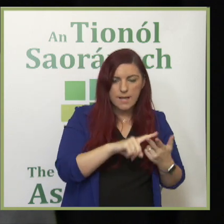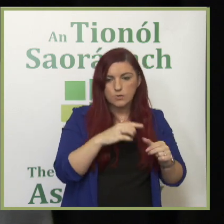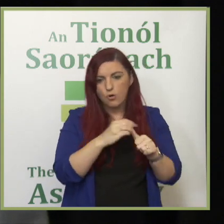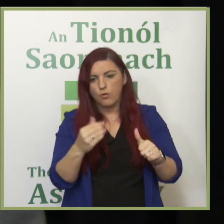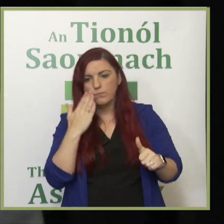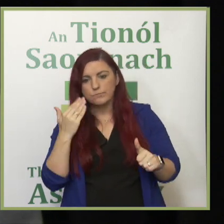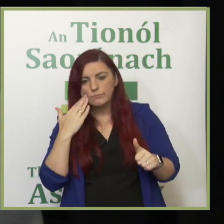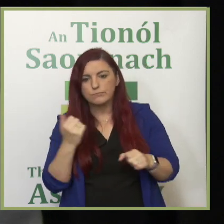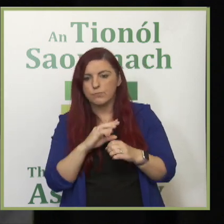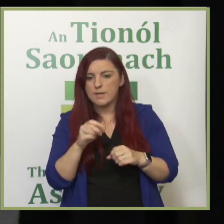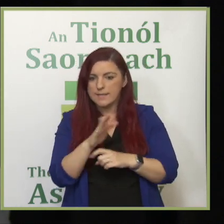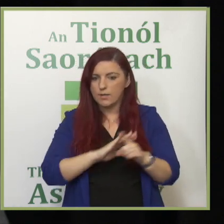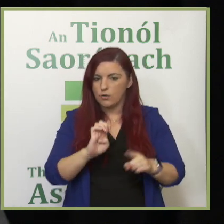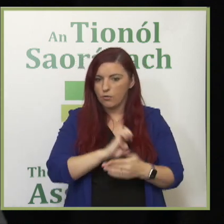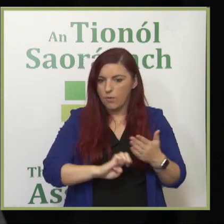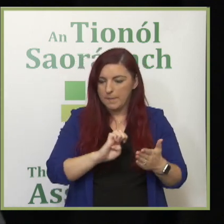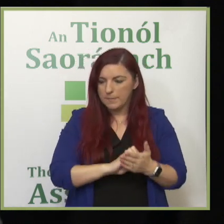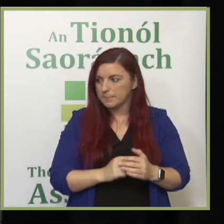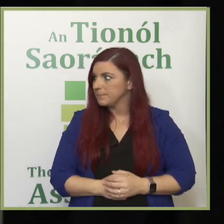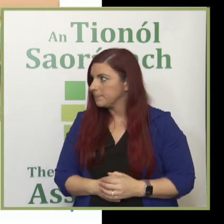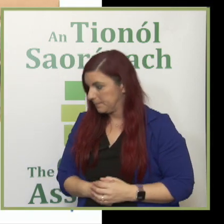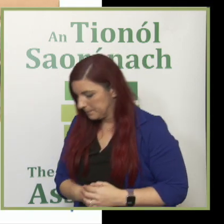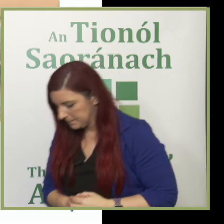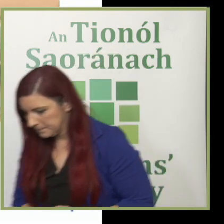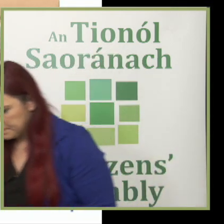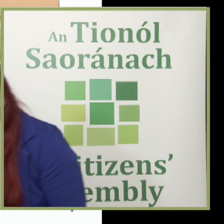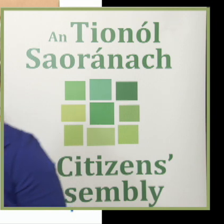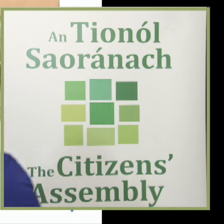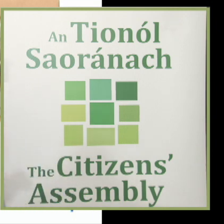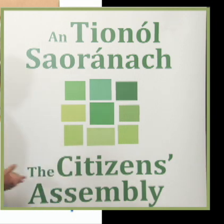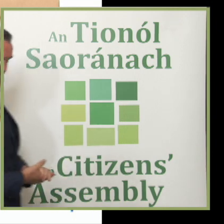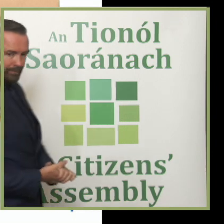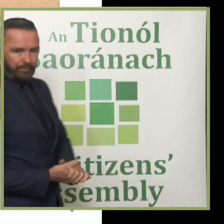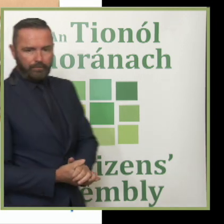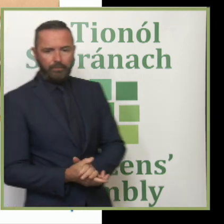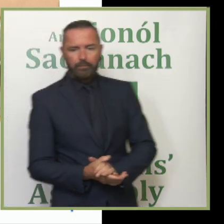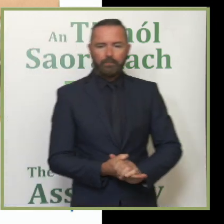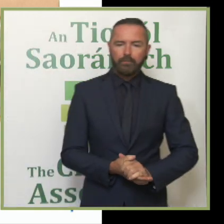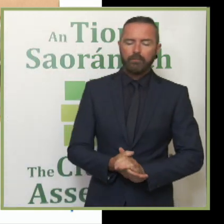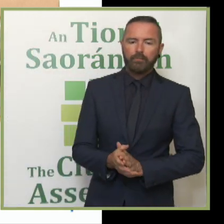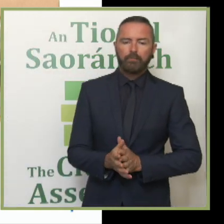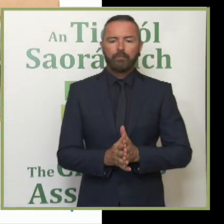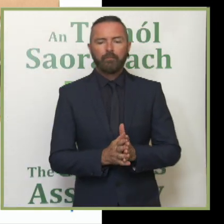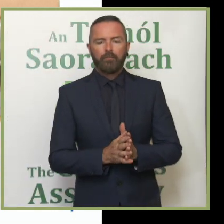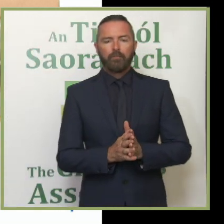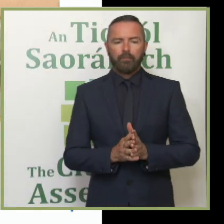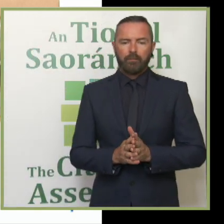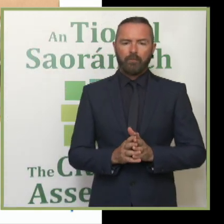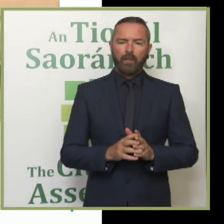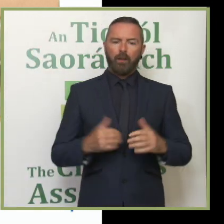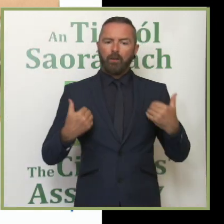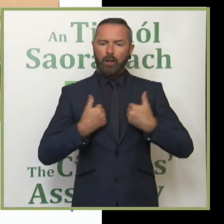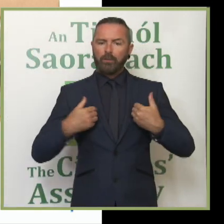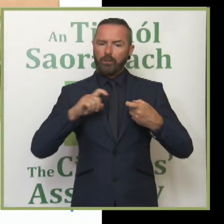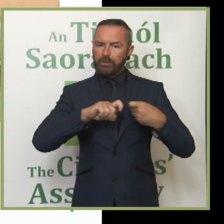Europe. And concern continues about adulteration of cannabis with synthetic cannabinoids. And in